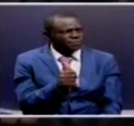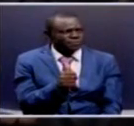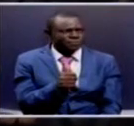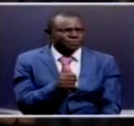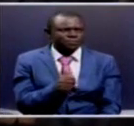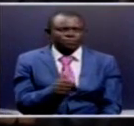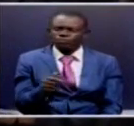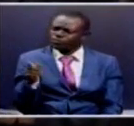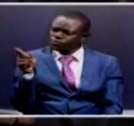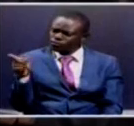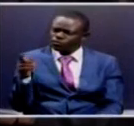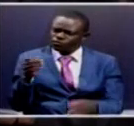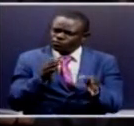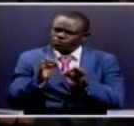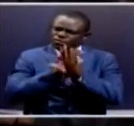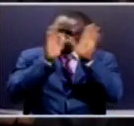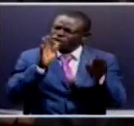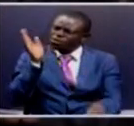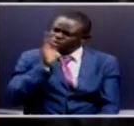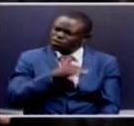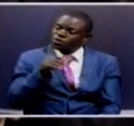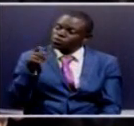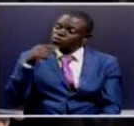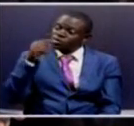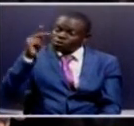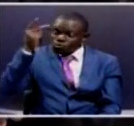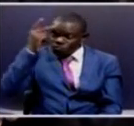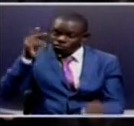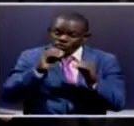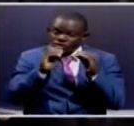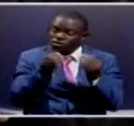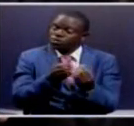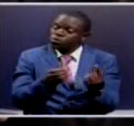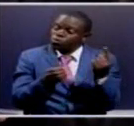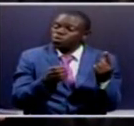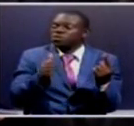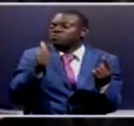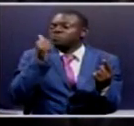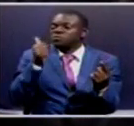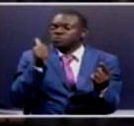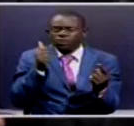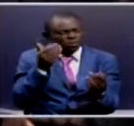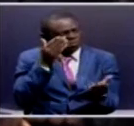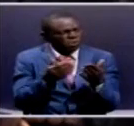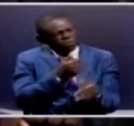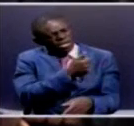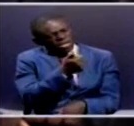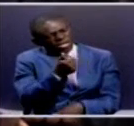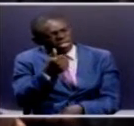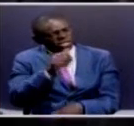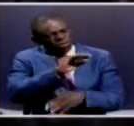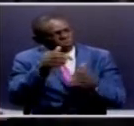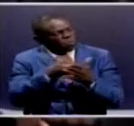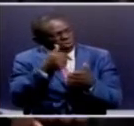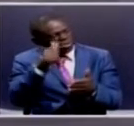one political party says they are not attending. Probably the alliance says that too. Yes. That's probably 10 parties. Yes, 10 political parties. Will not